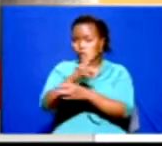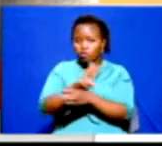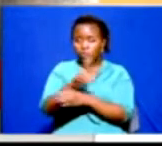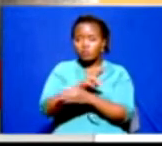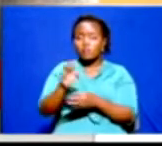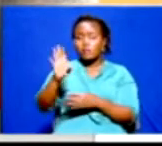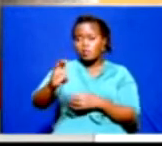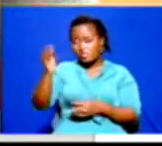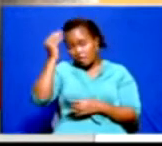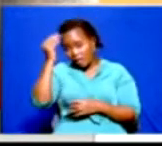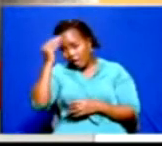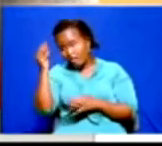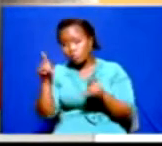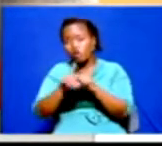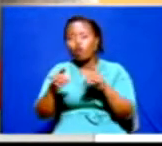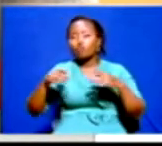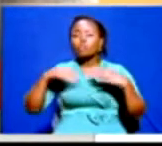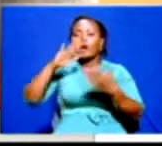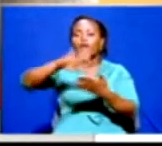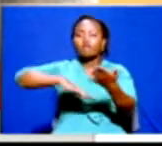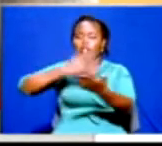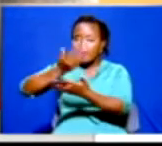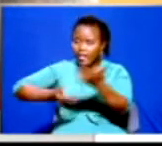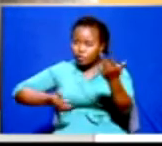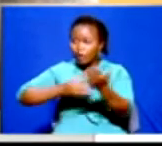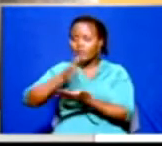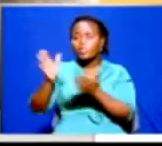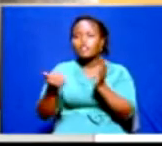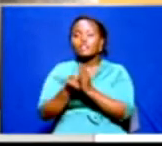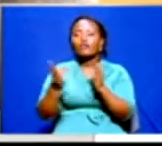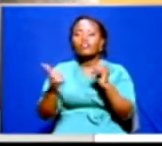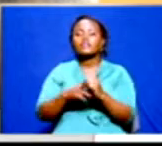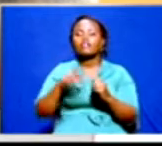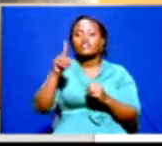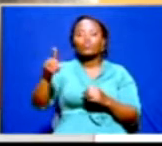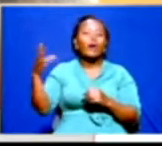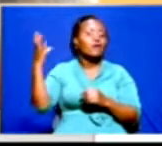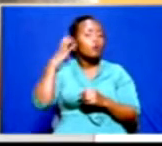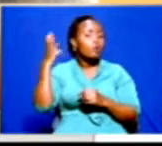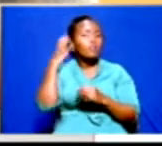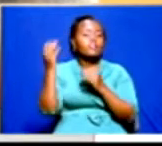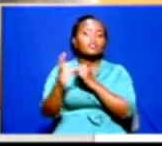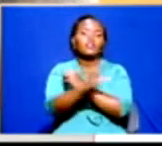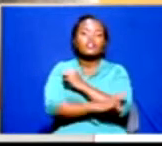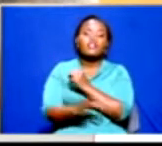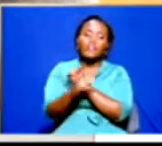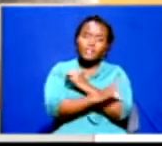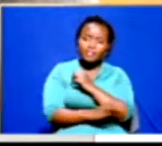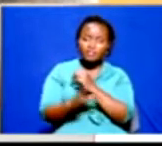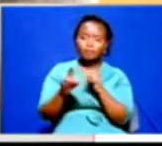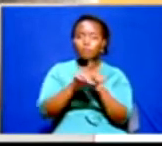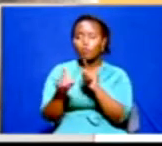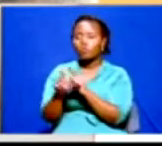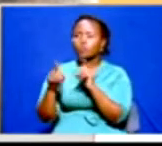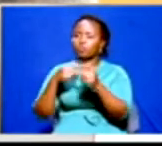have networked all the 71 campuses across the country, seamless in terms of